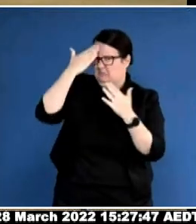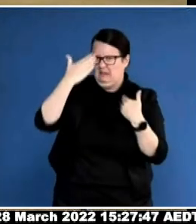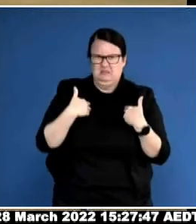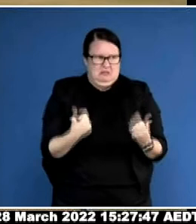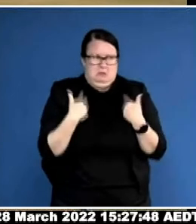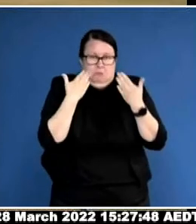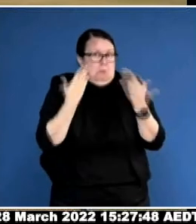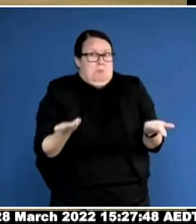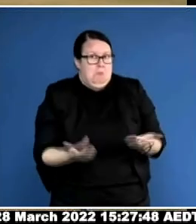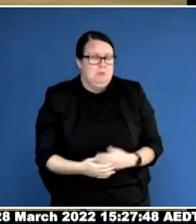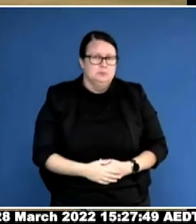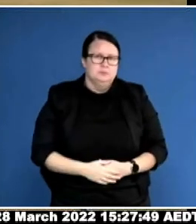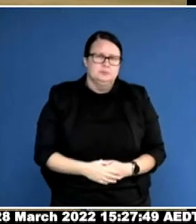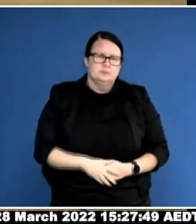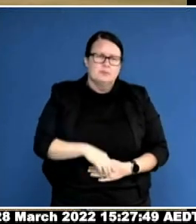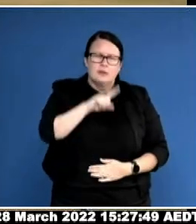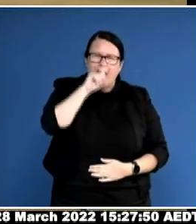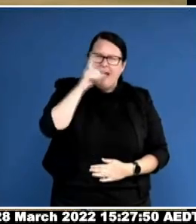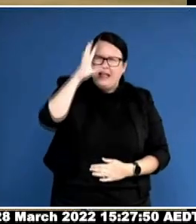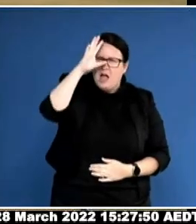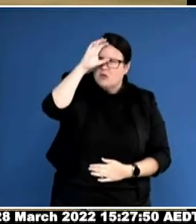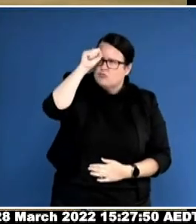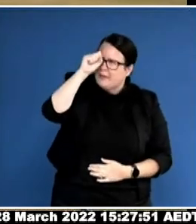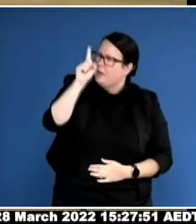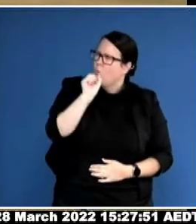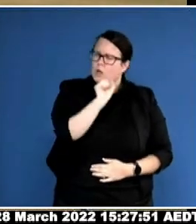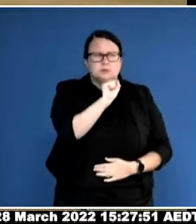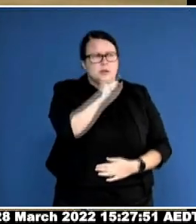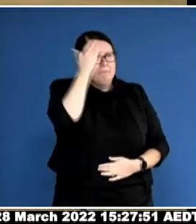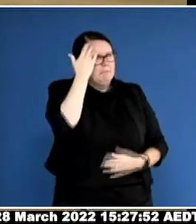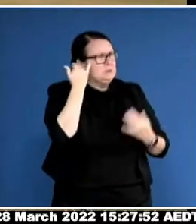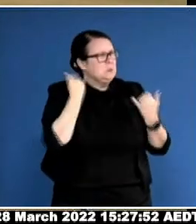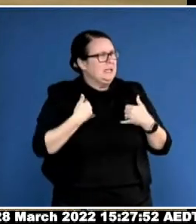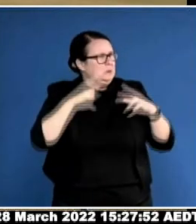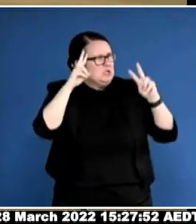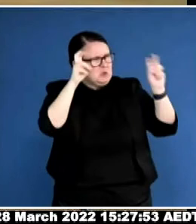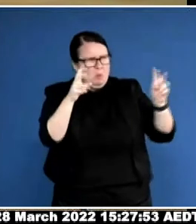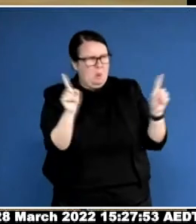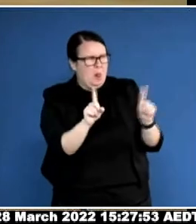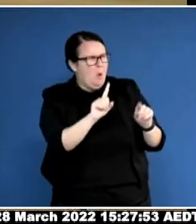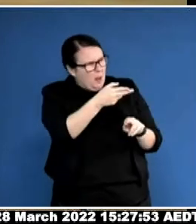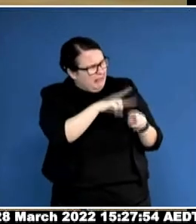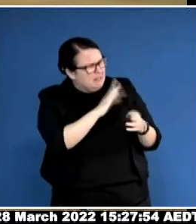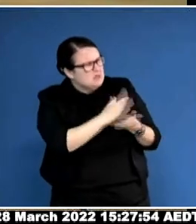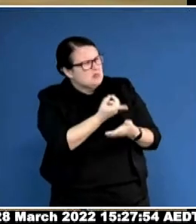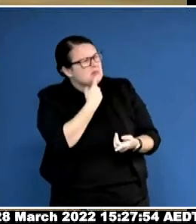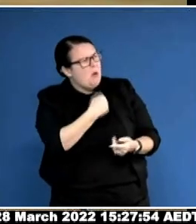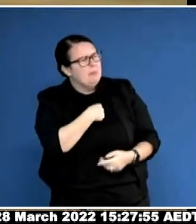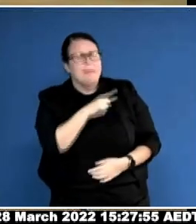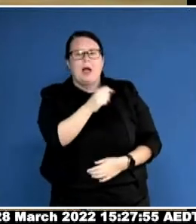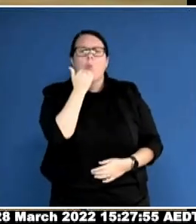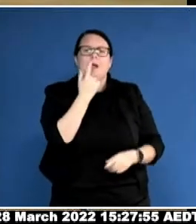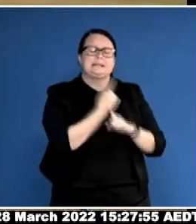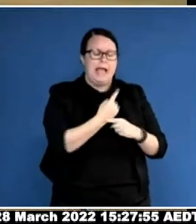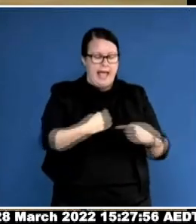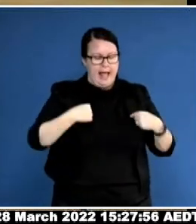things. I don't remember exactly what the nature of his mental illness was or if he identified it to me, but he used to say he